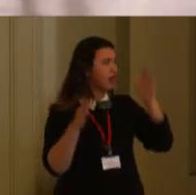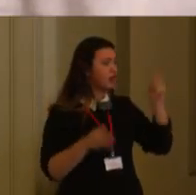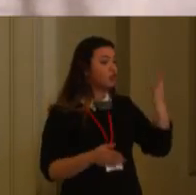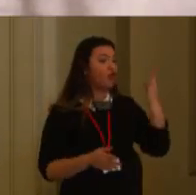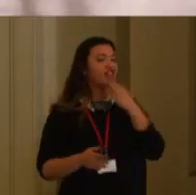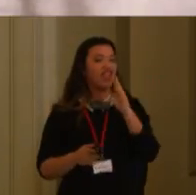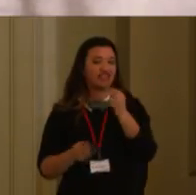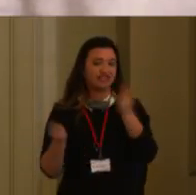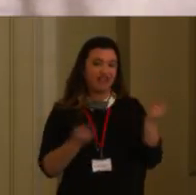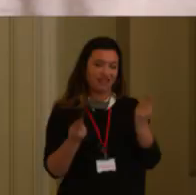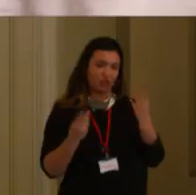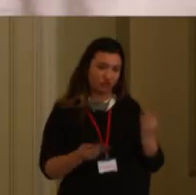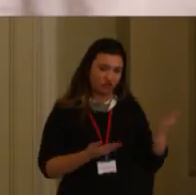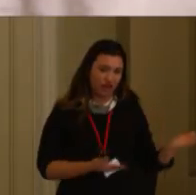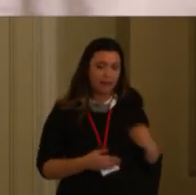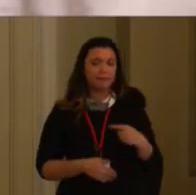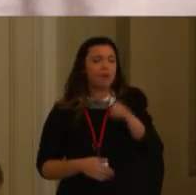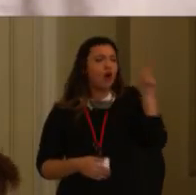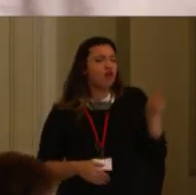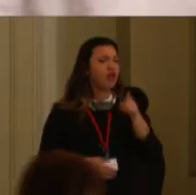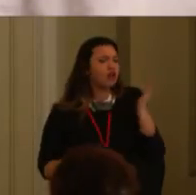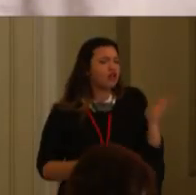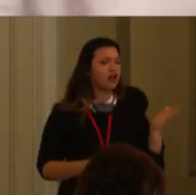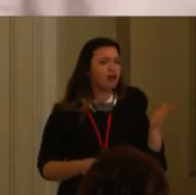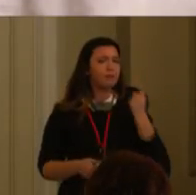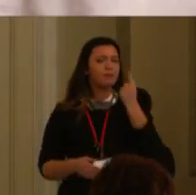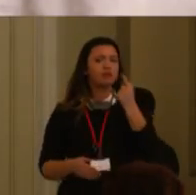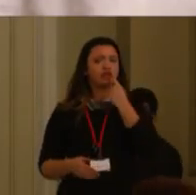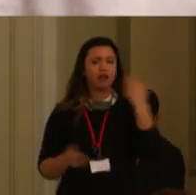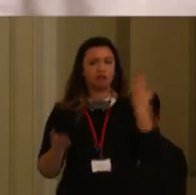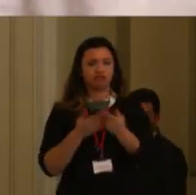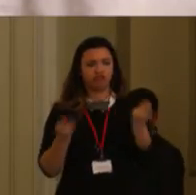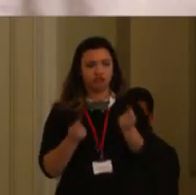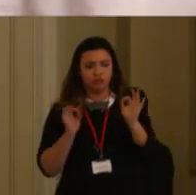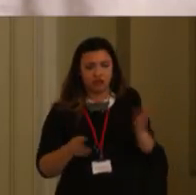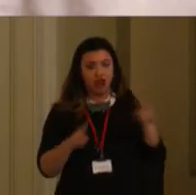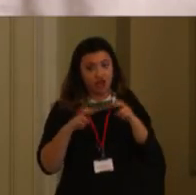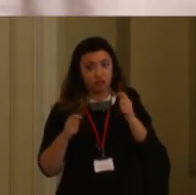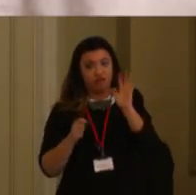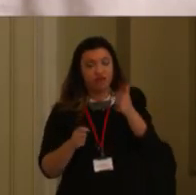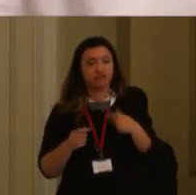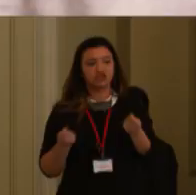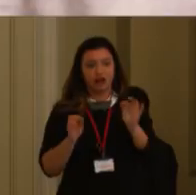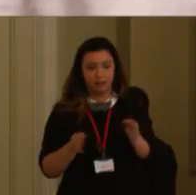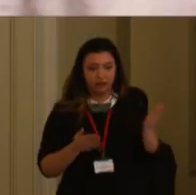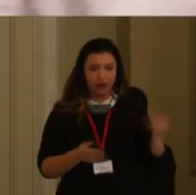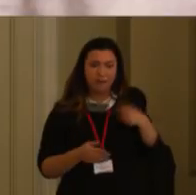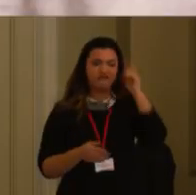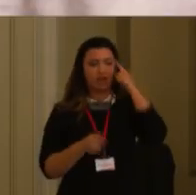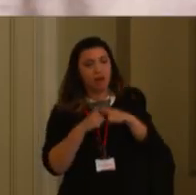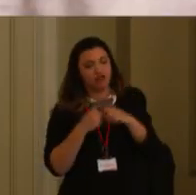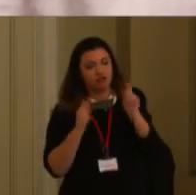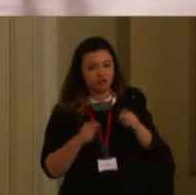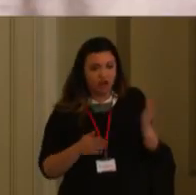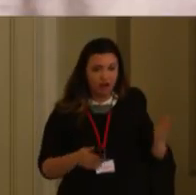out immediately what it's all about. We're going to listen to four different youngsters. The survey took a year and a half, and they're going to